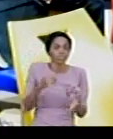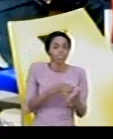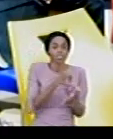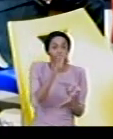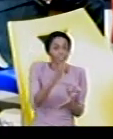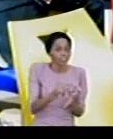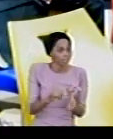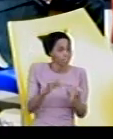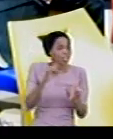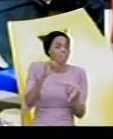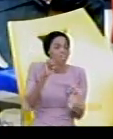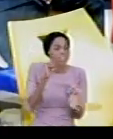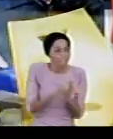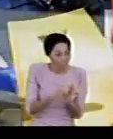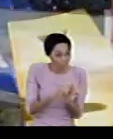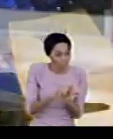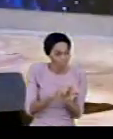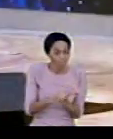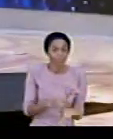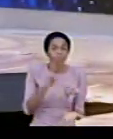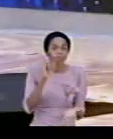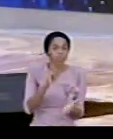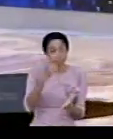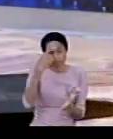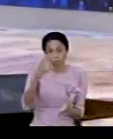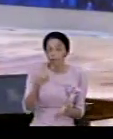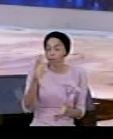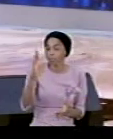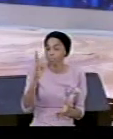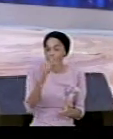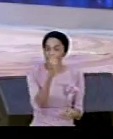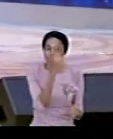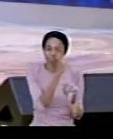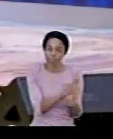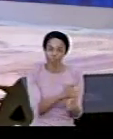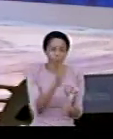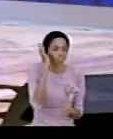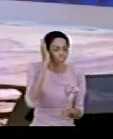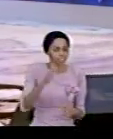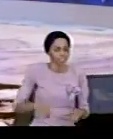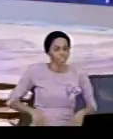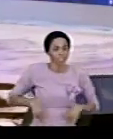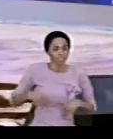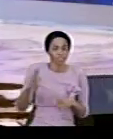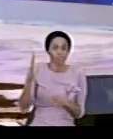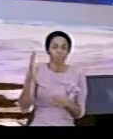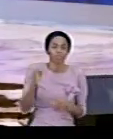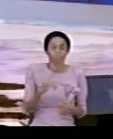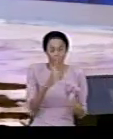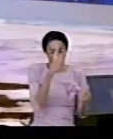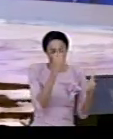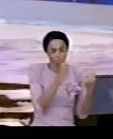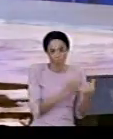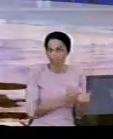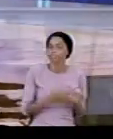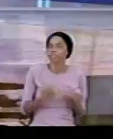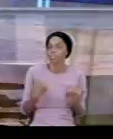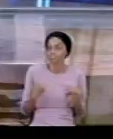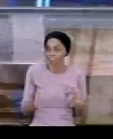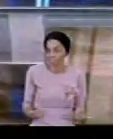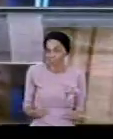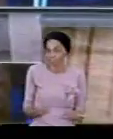the just shall live by faith. Now, the way you see